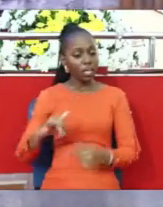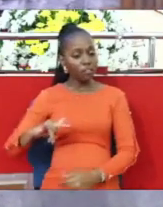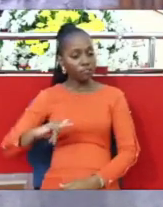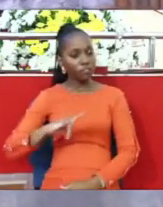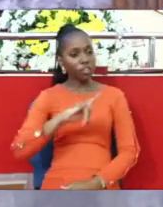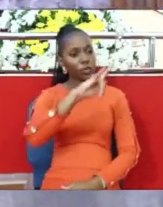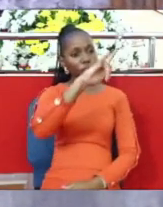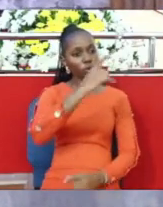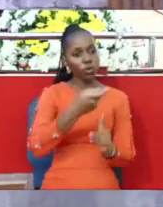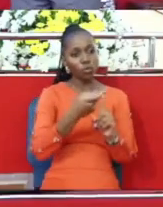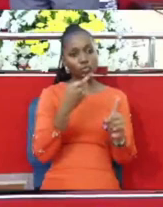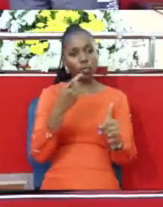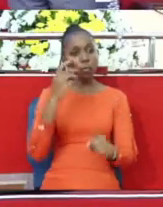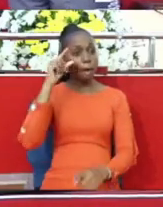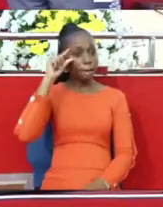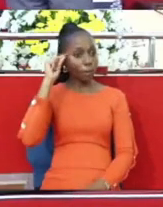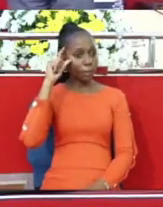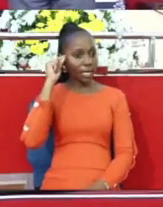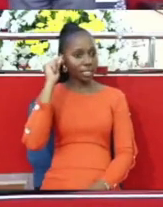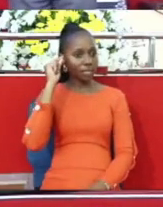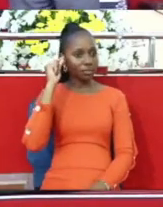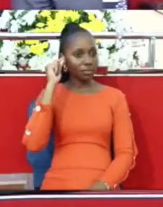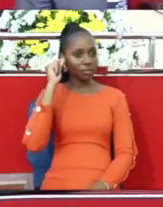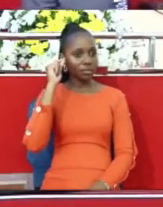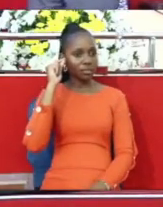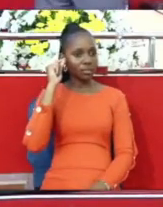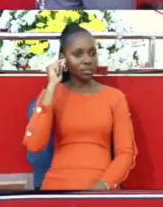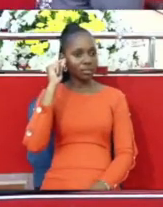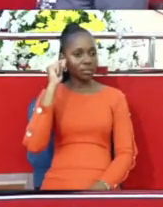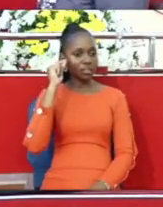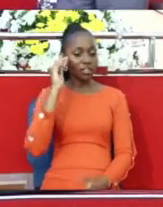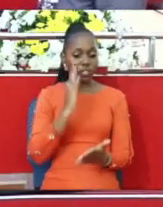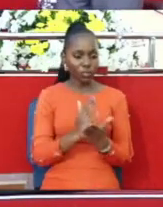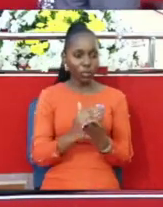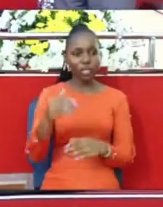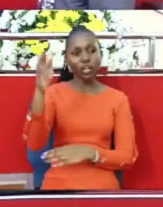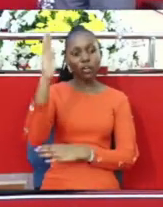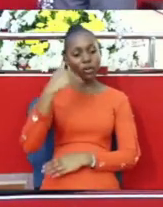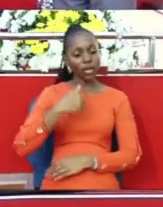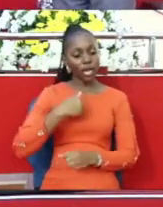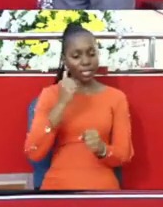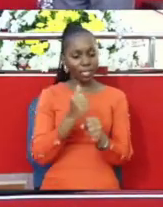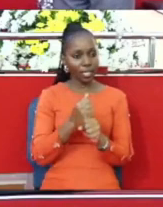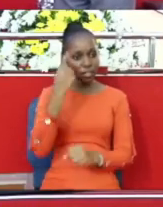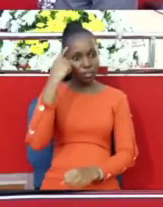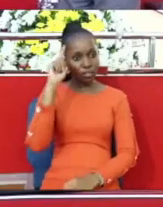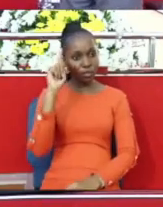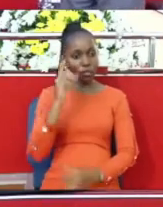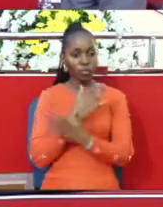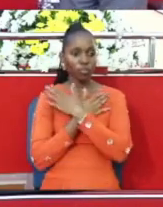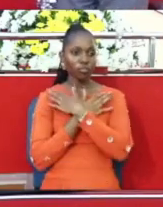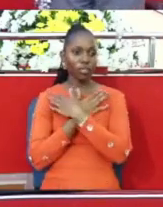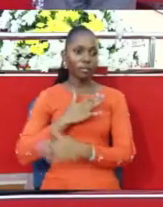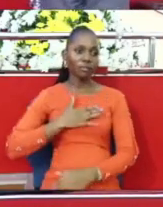about alipana ndege kutoka Mombasa is what God had done for him. Kwa sababu ambayo Bwana alikuwa amemtendea. Because God is able to do